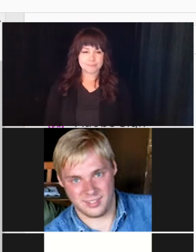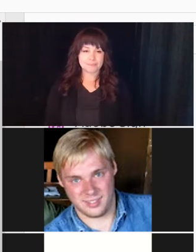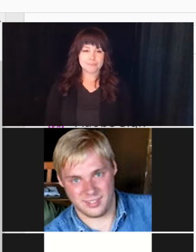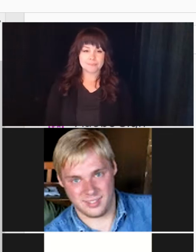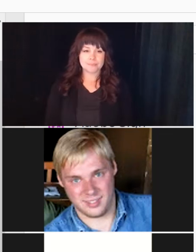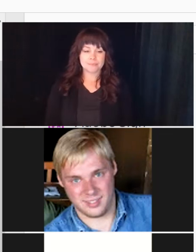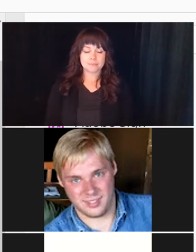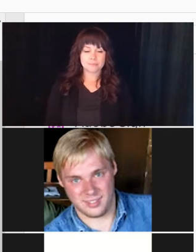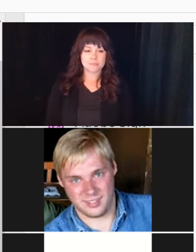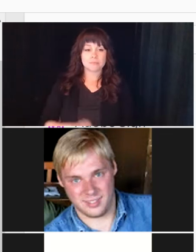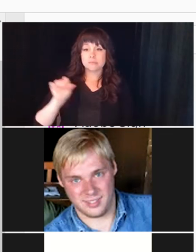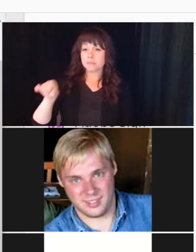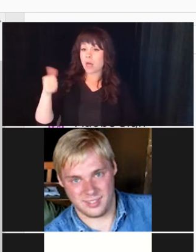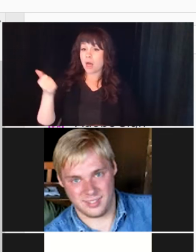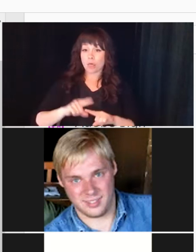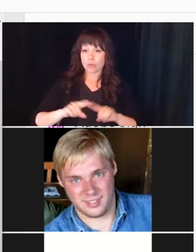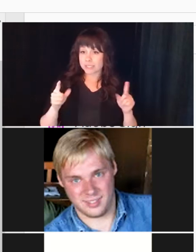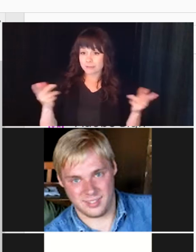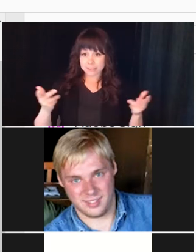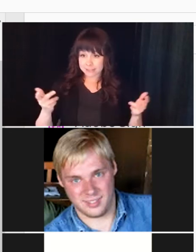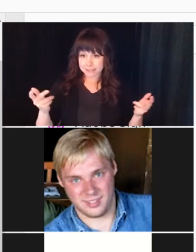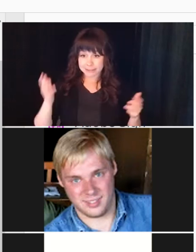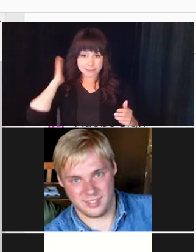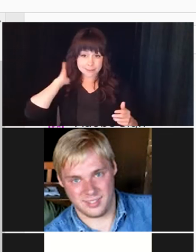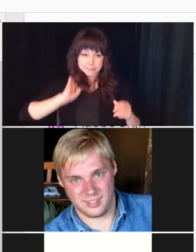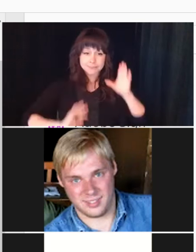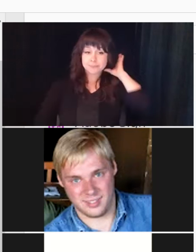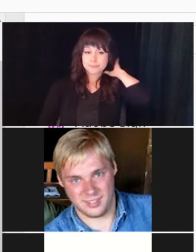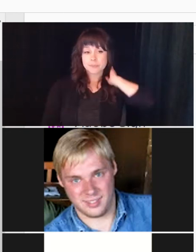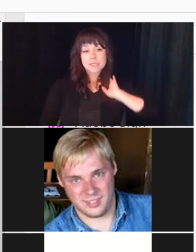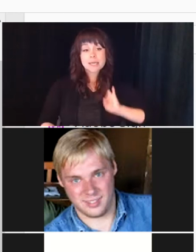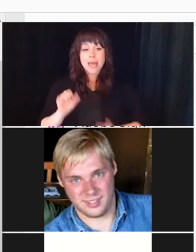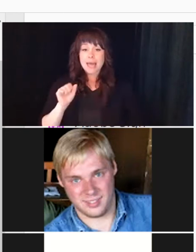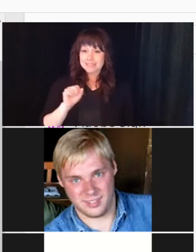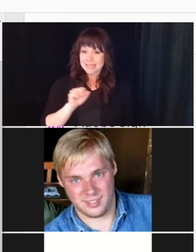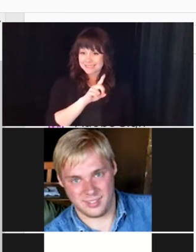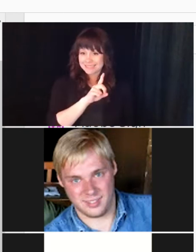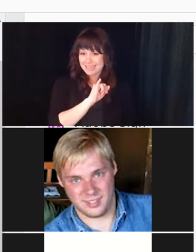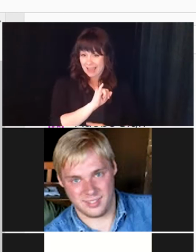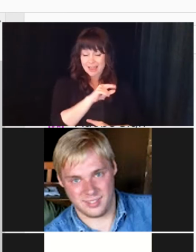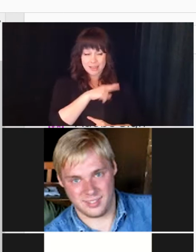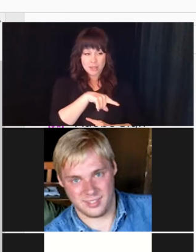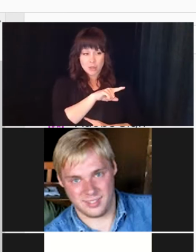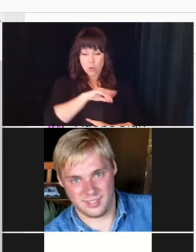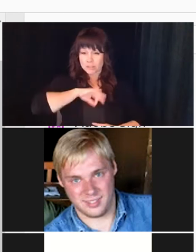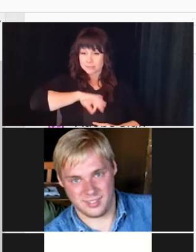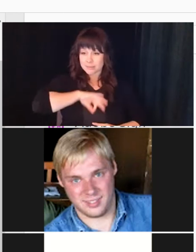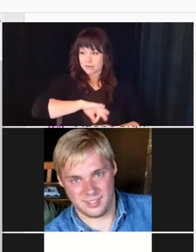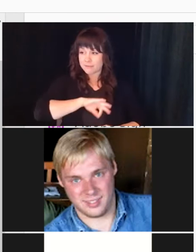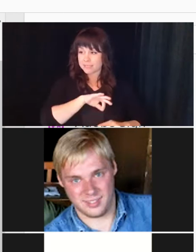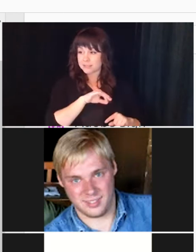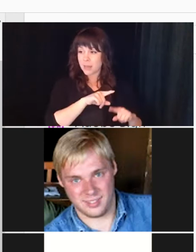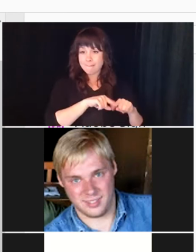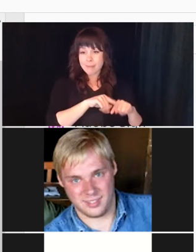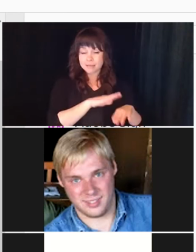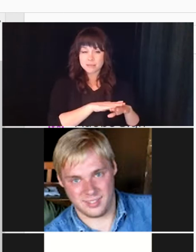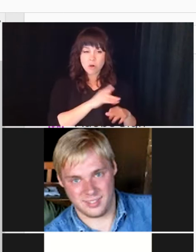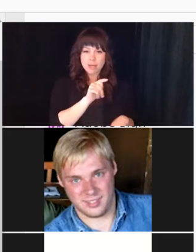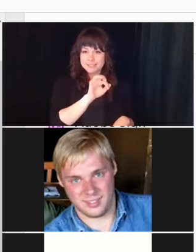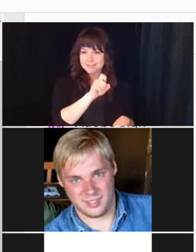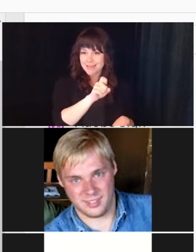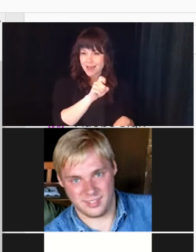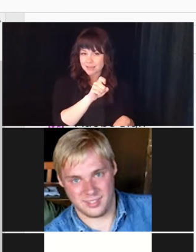Another difference is that while the SSDI benefits are based on tax contributions, like I